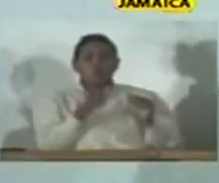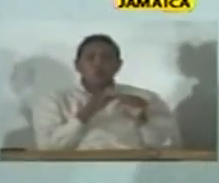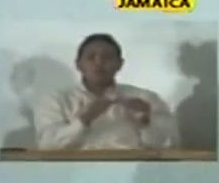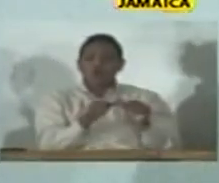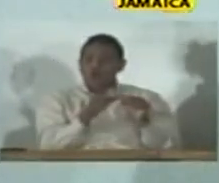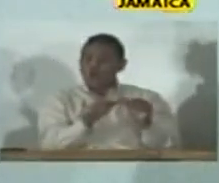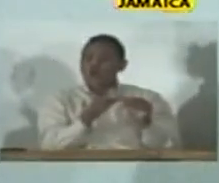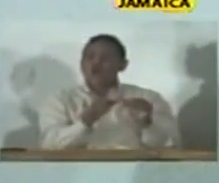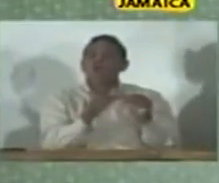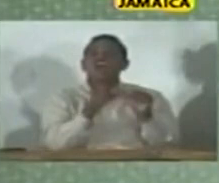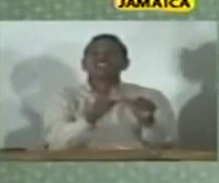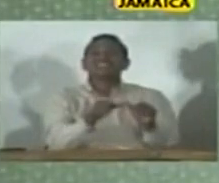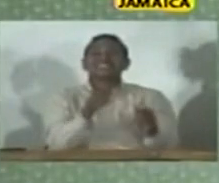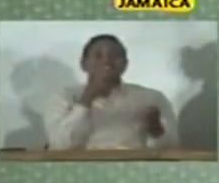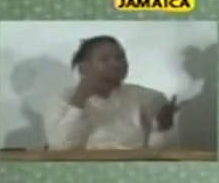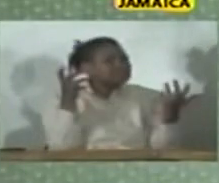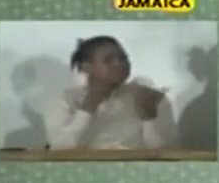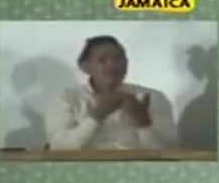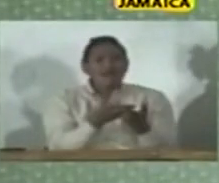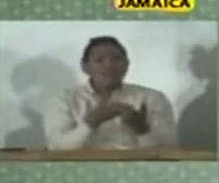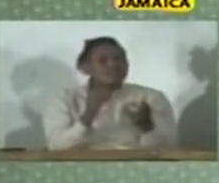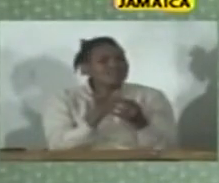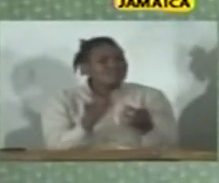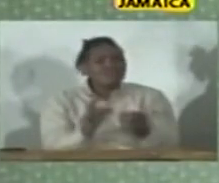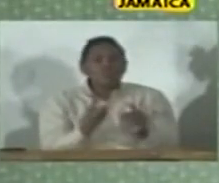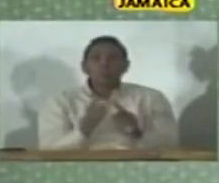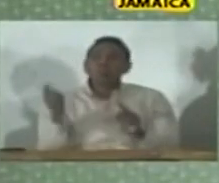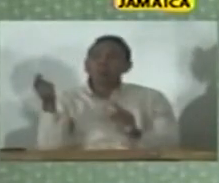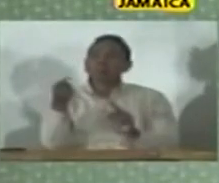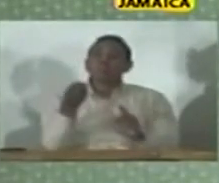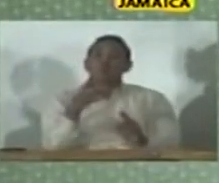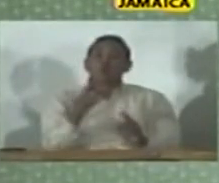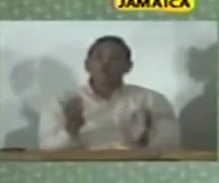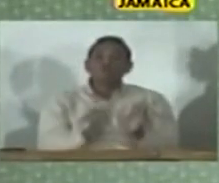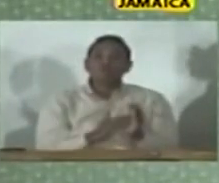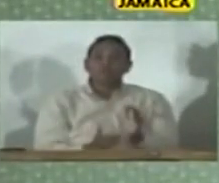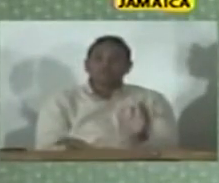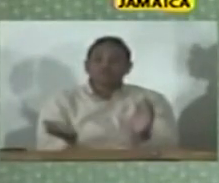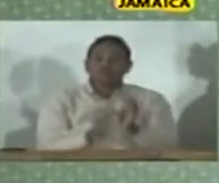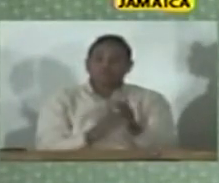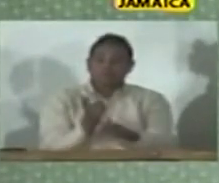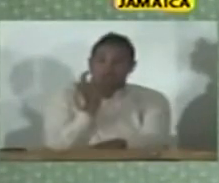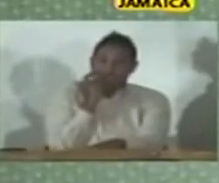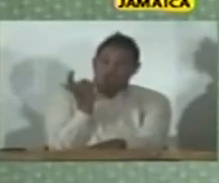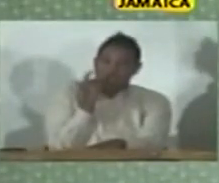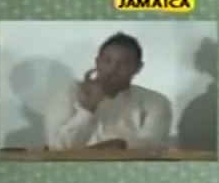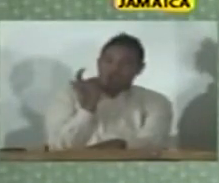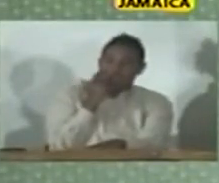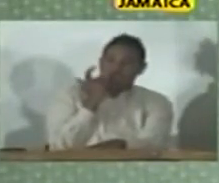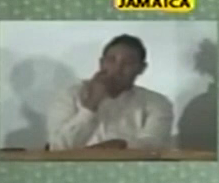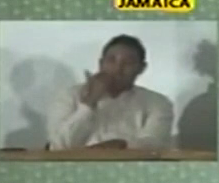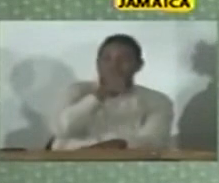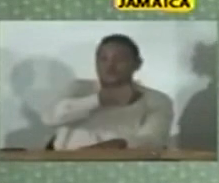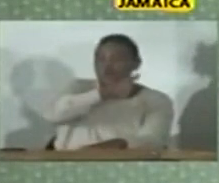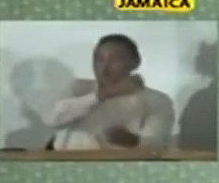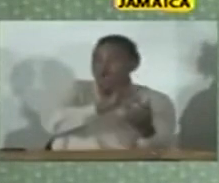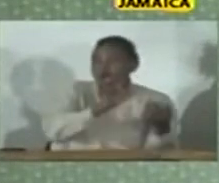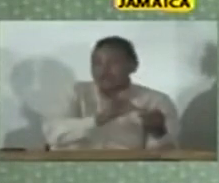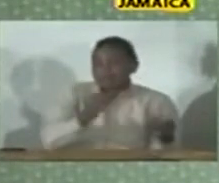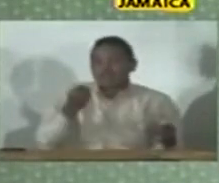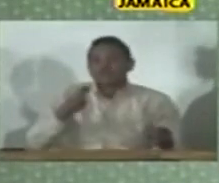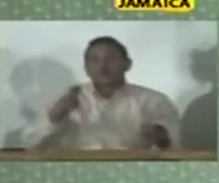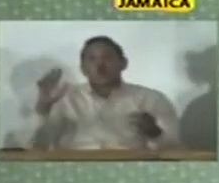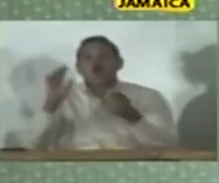persists in irrelevance or tedious repetition, either of his own arguments or of